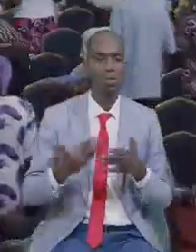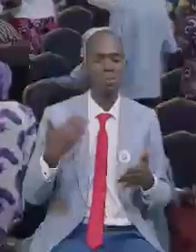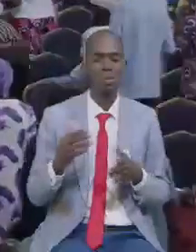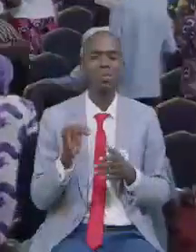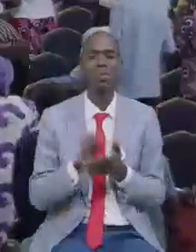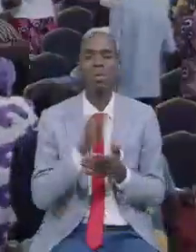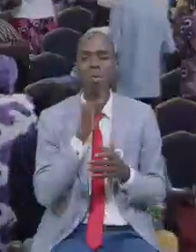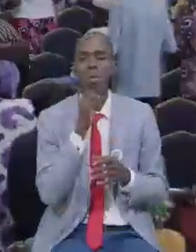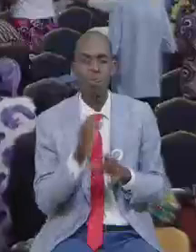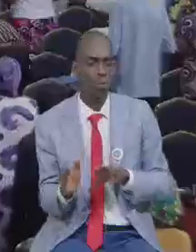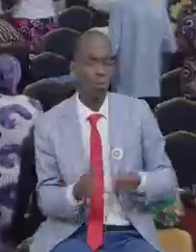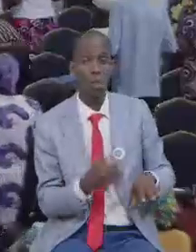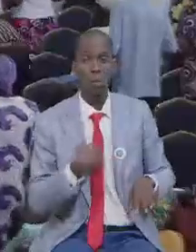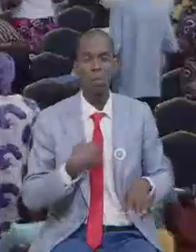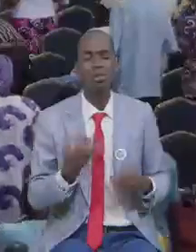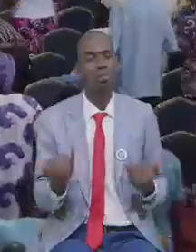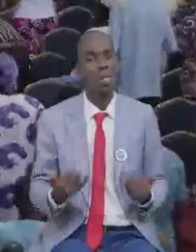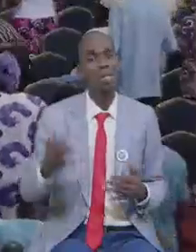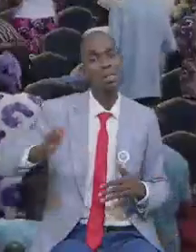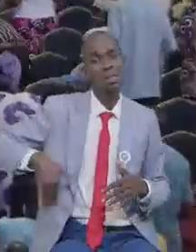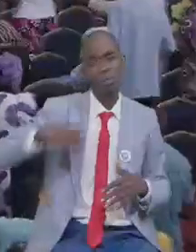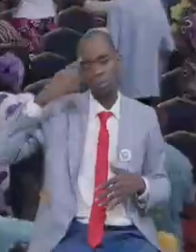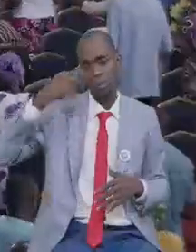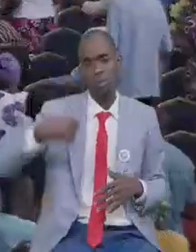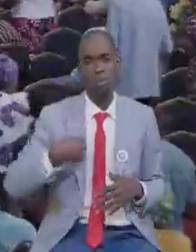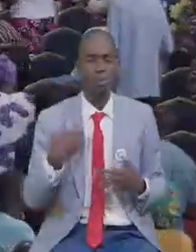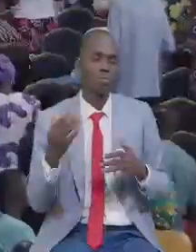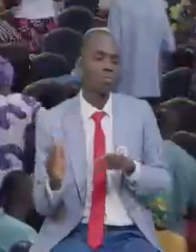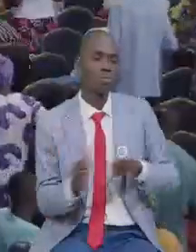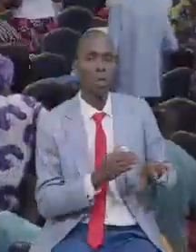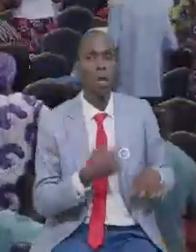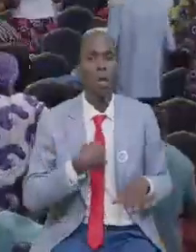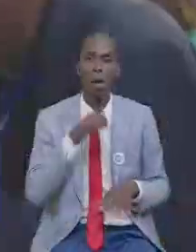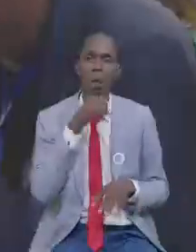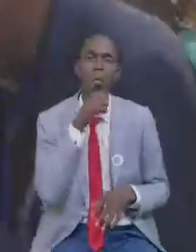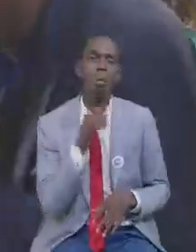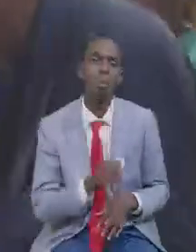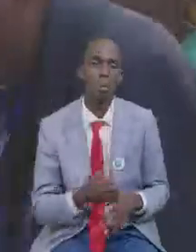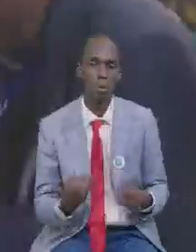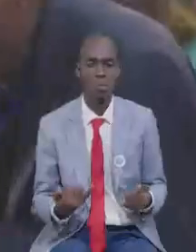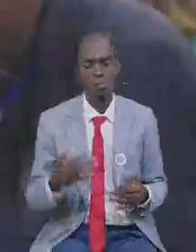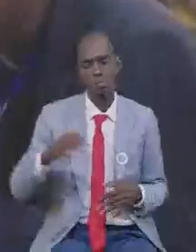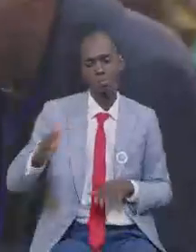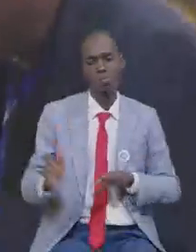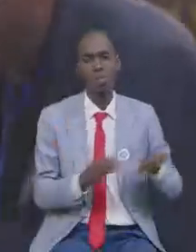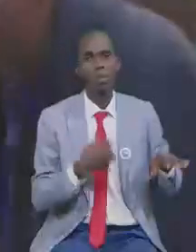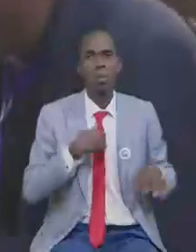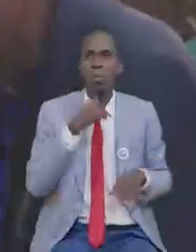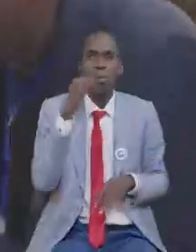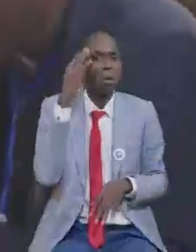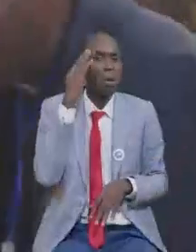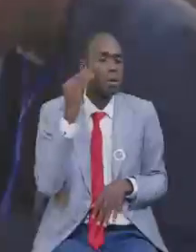It's too late. I'm too old. I mean experience, old